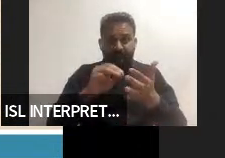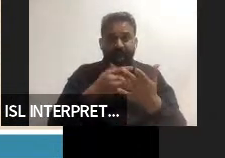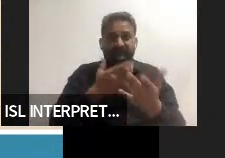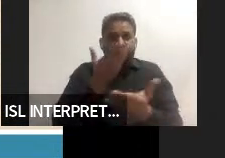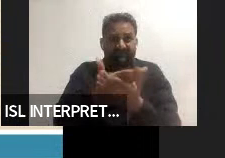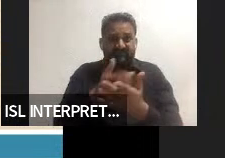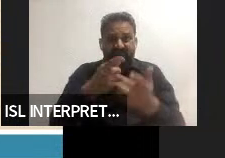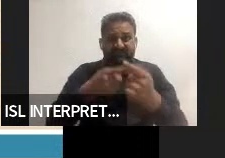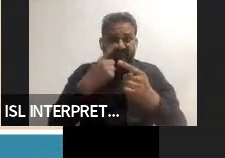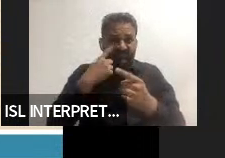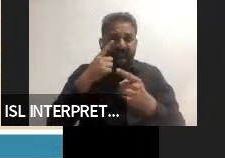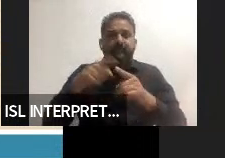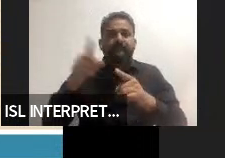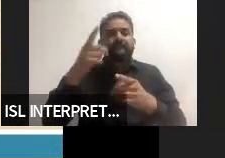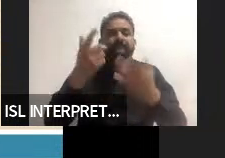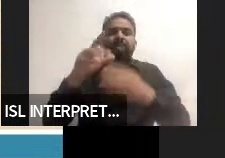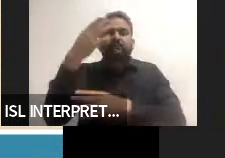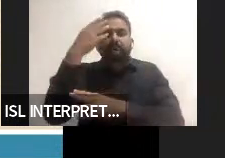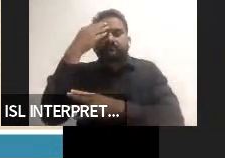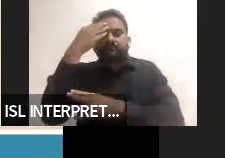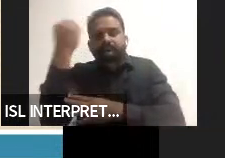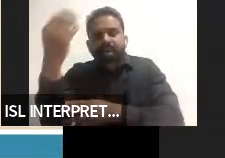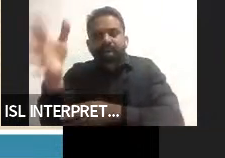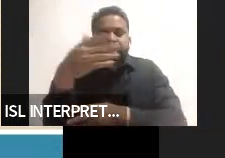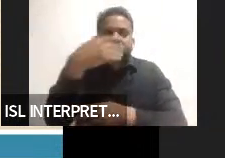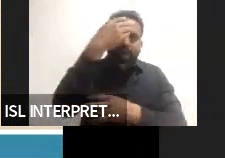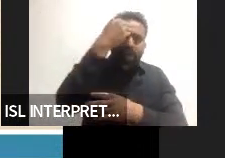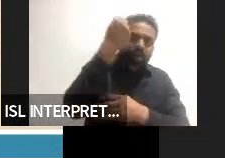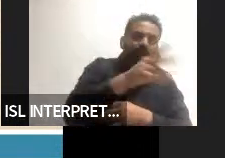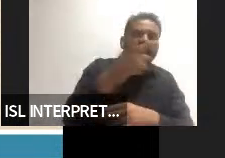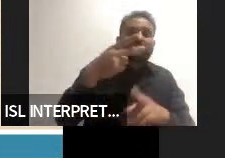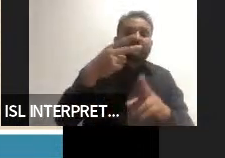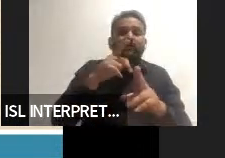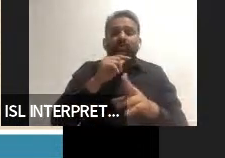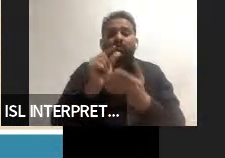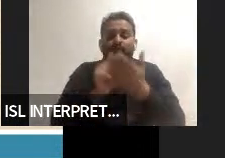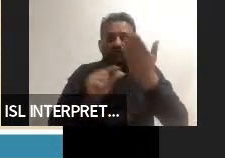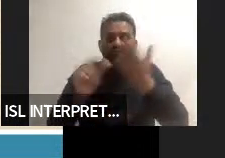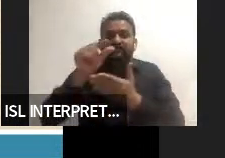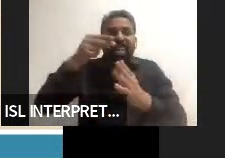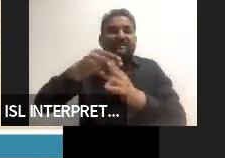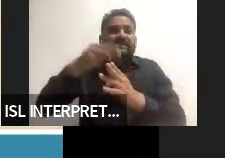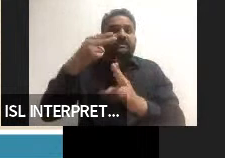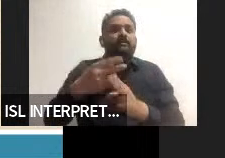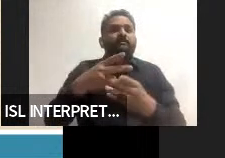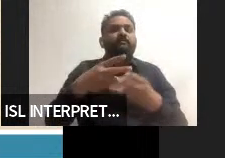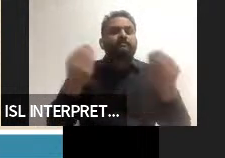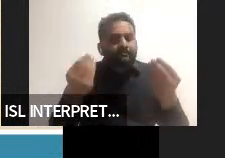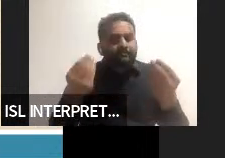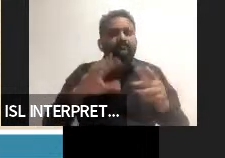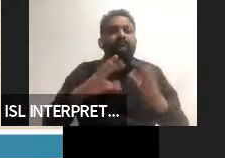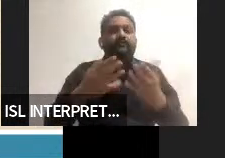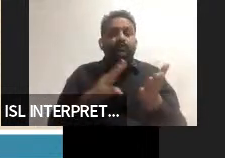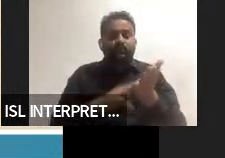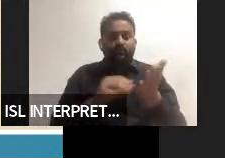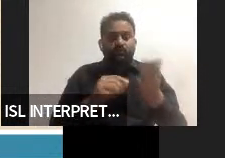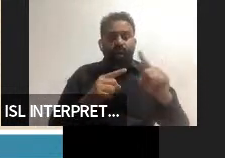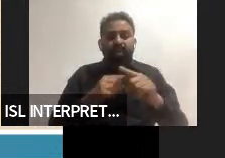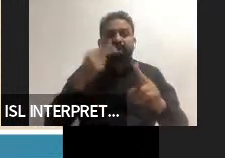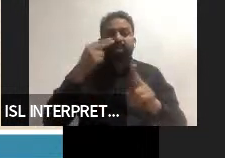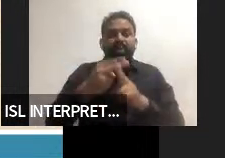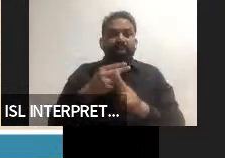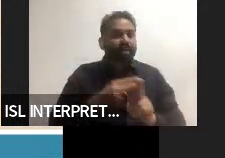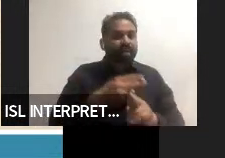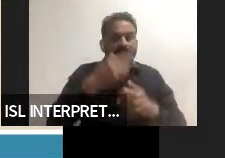they forget about writing the name of the university or the name of the moot. So sometimes